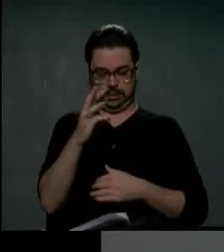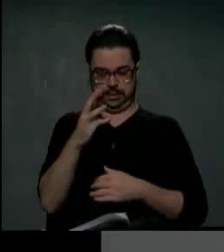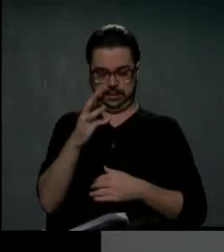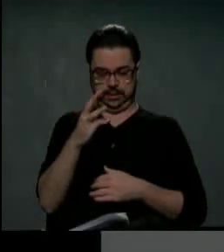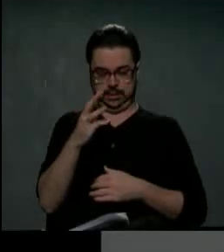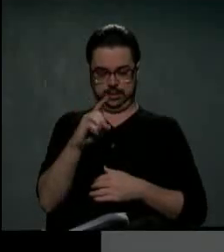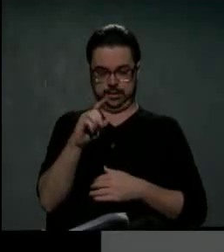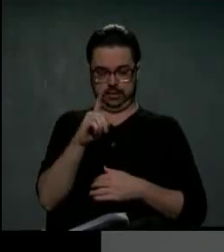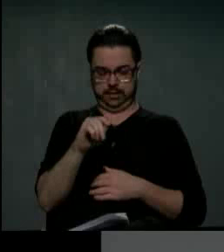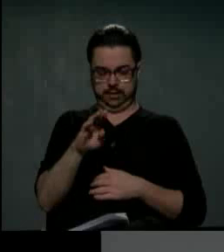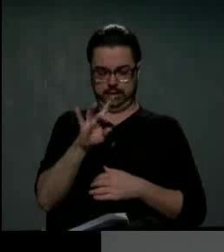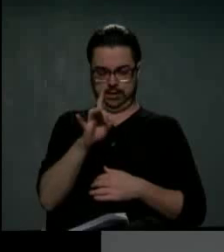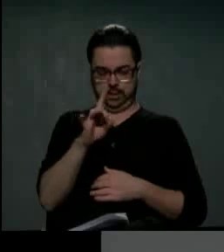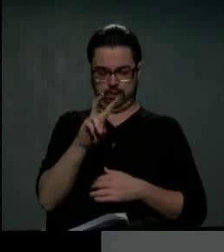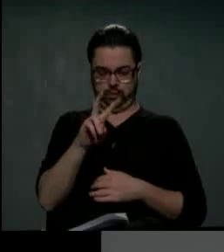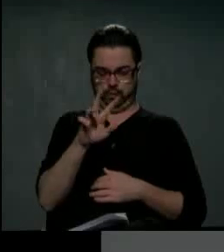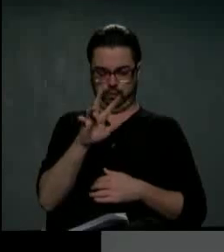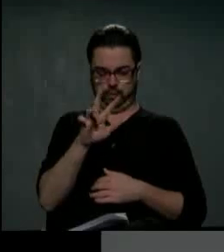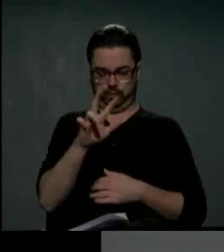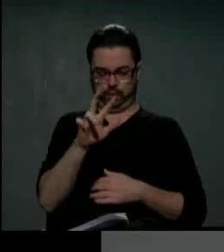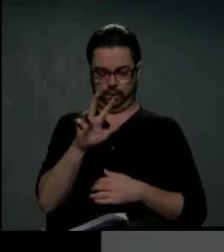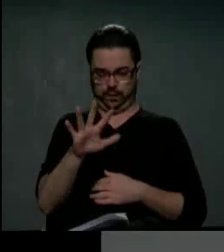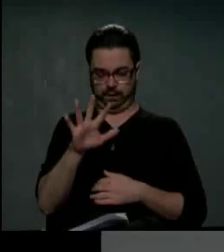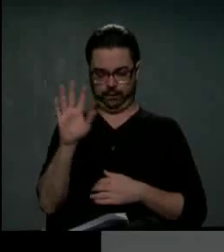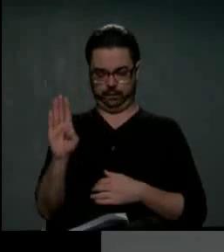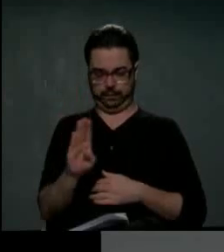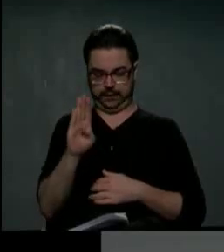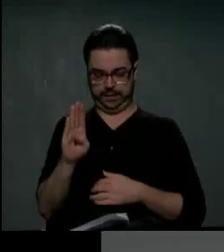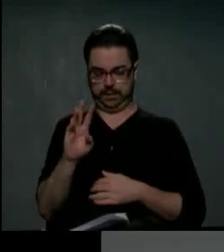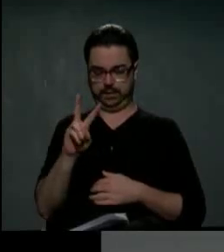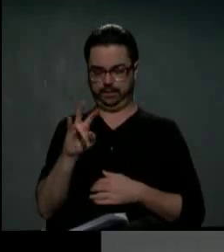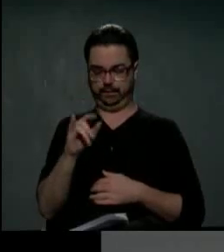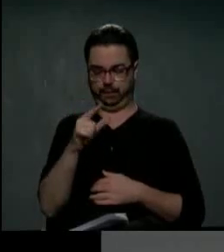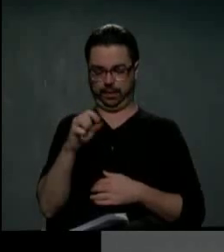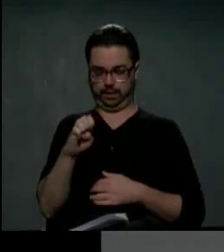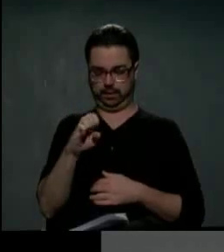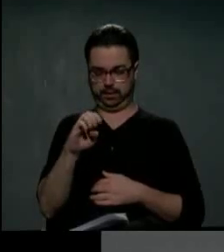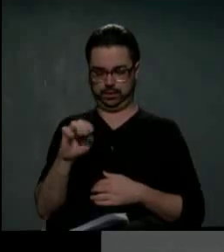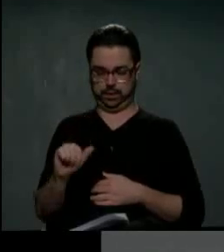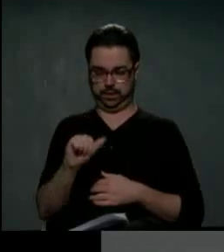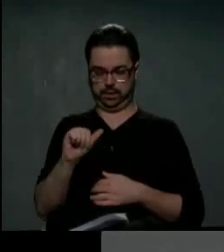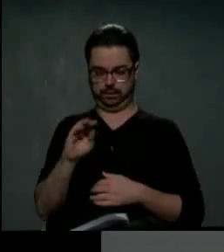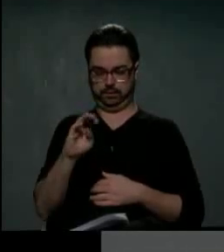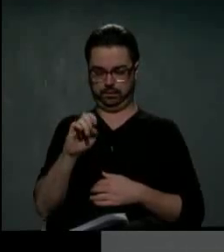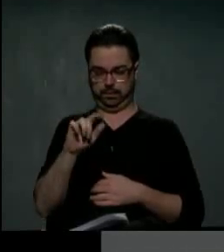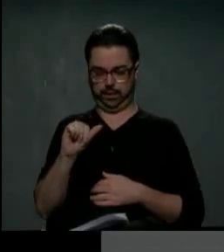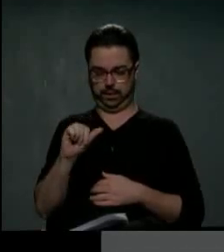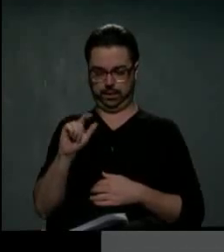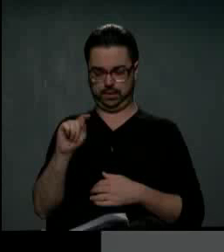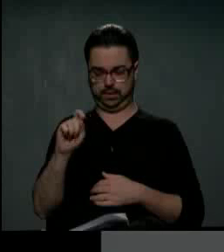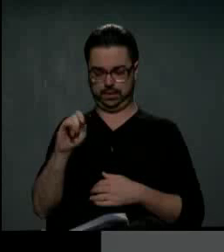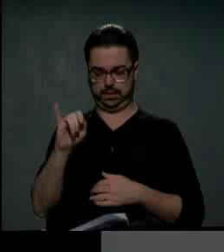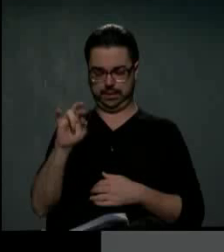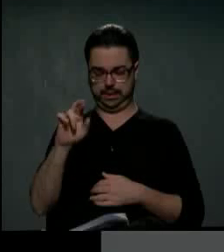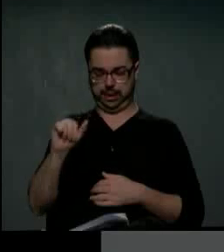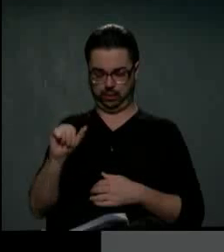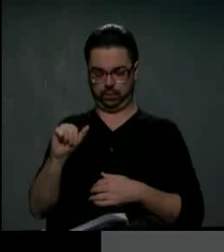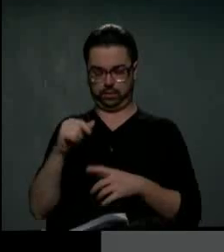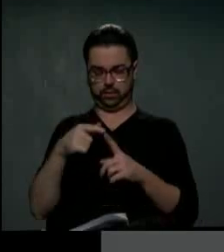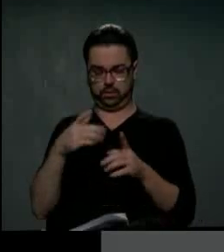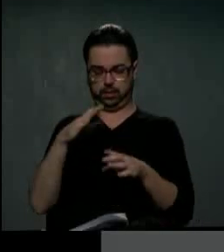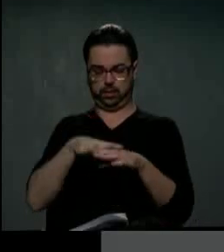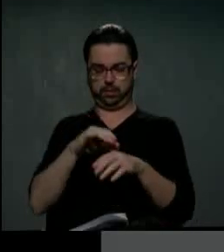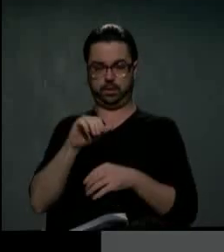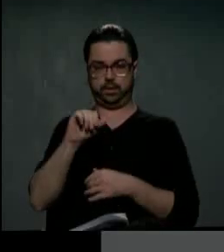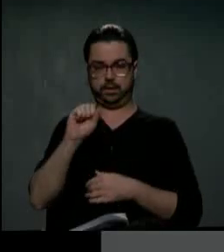Z-8235-B, the Village at Bellaterra, long form PCD and PDR, located on the northeast corner of Stagecoach Road and